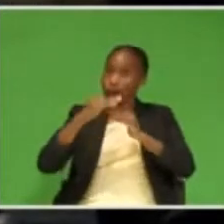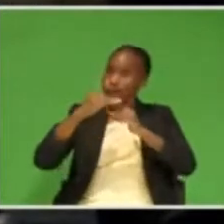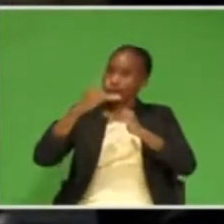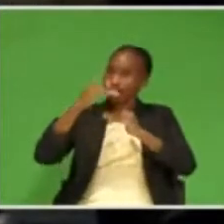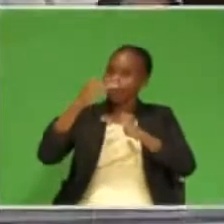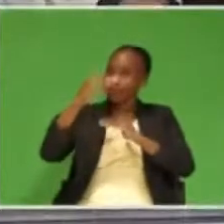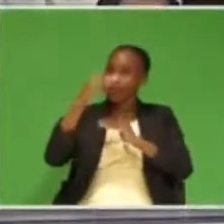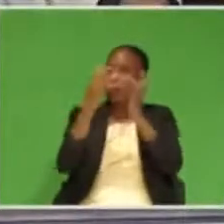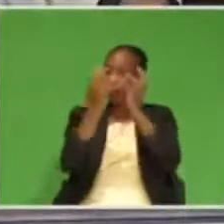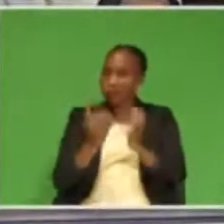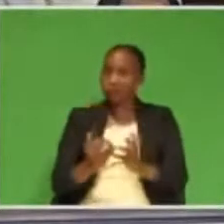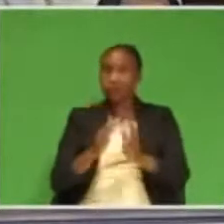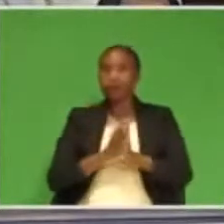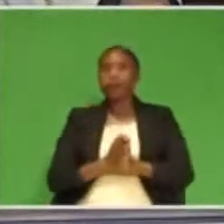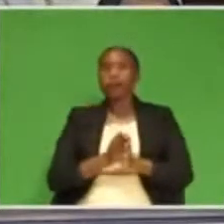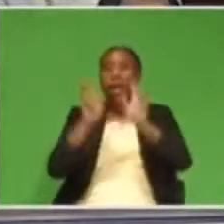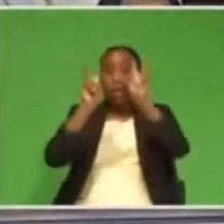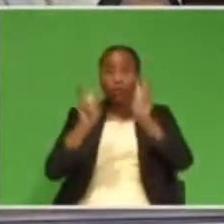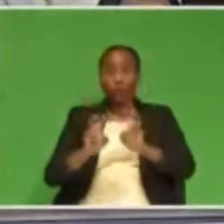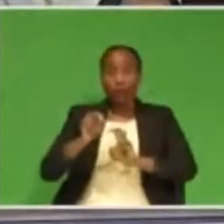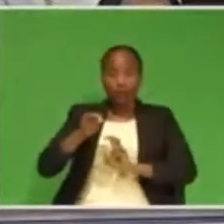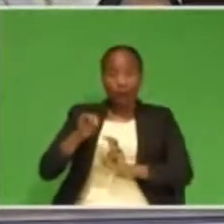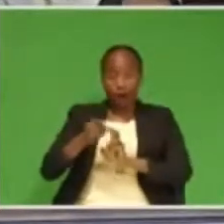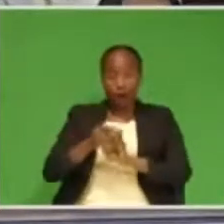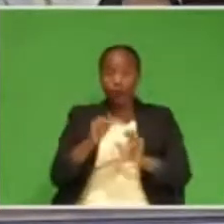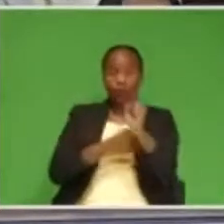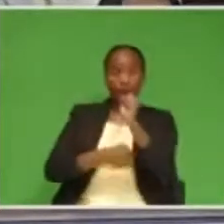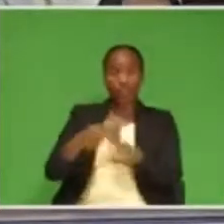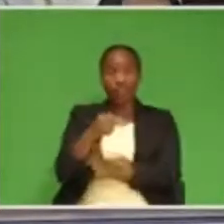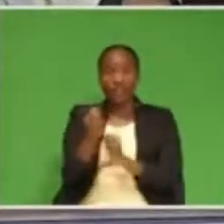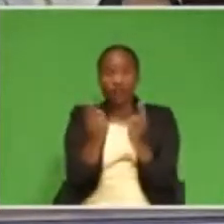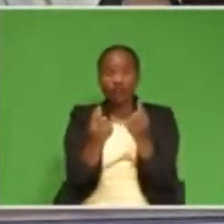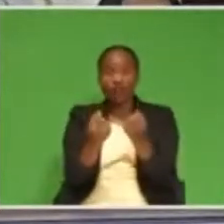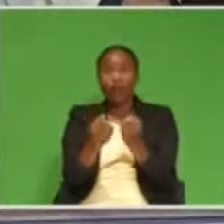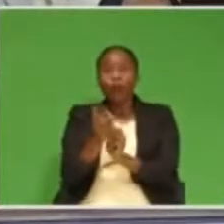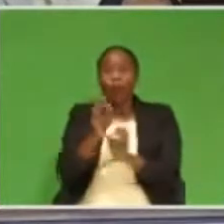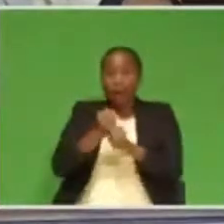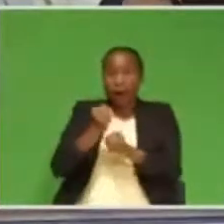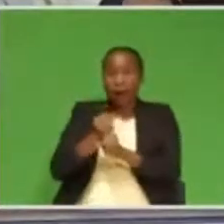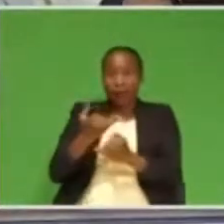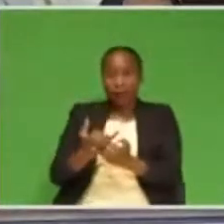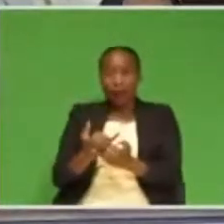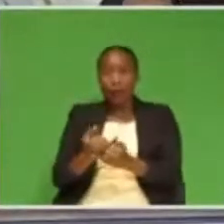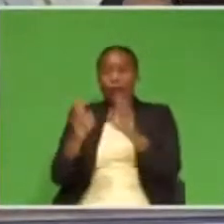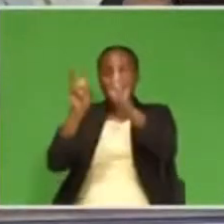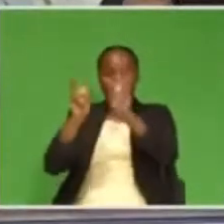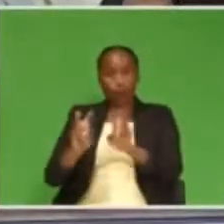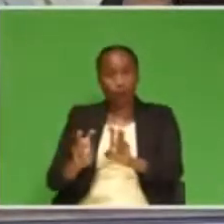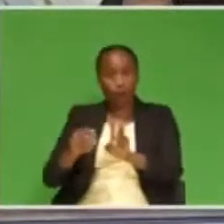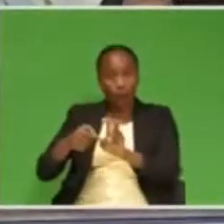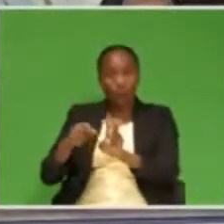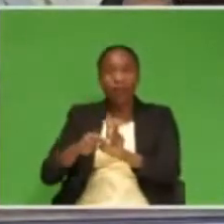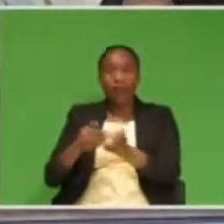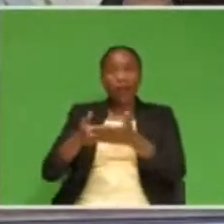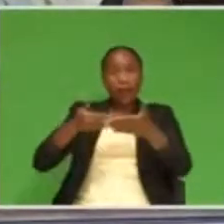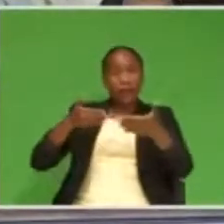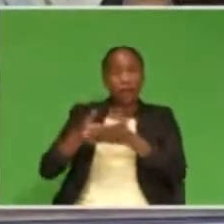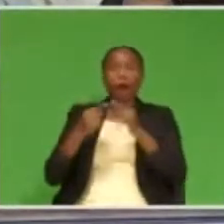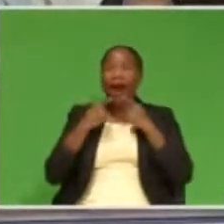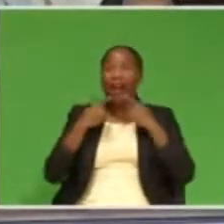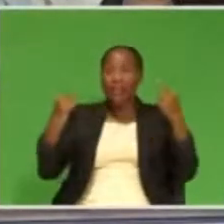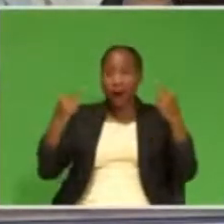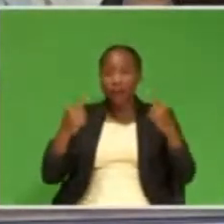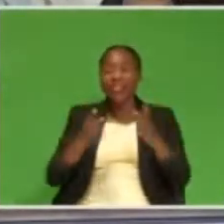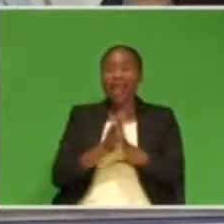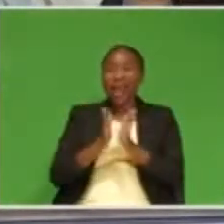reform process, the restructuring of Eskom that we previously announced and spoke about